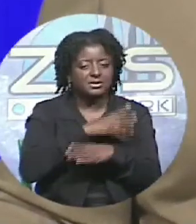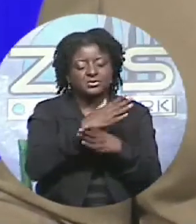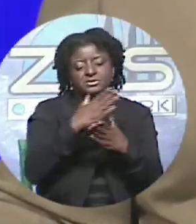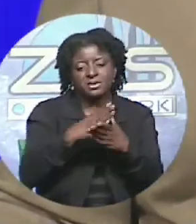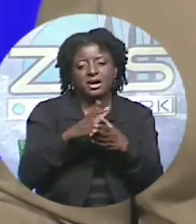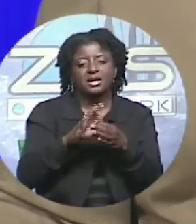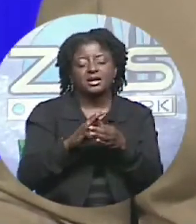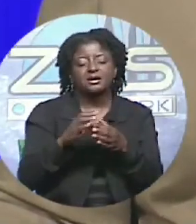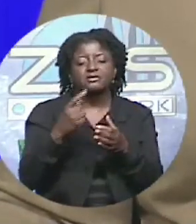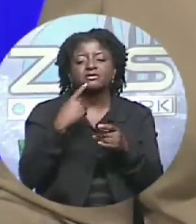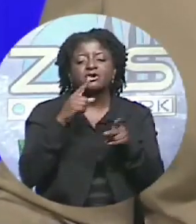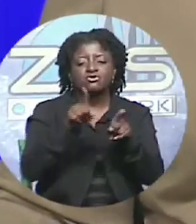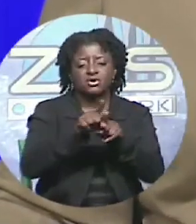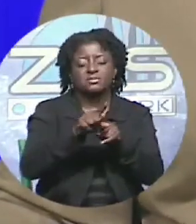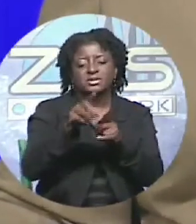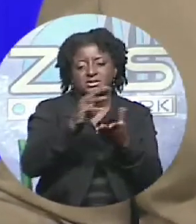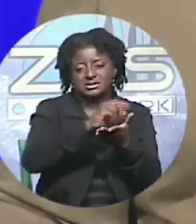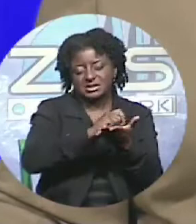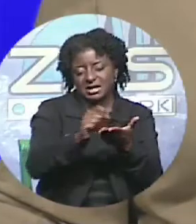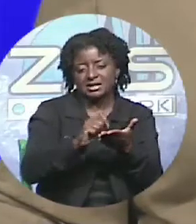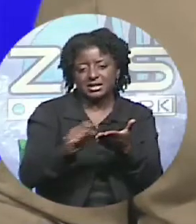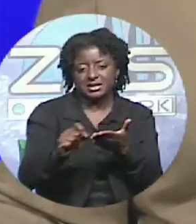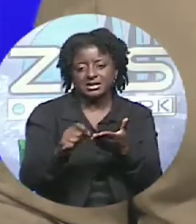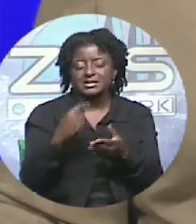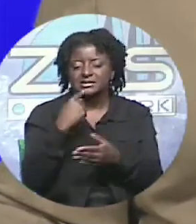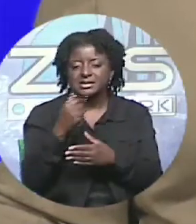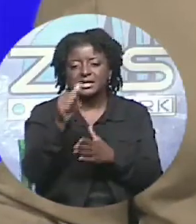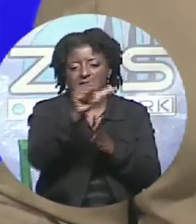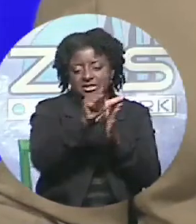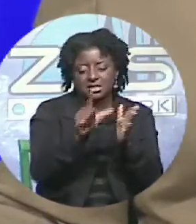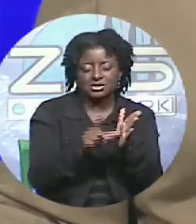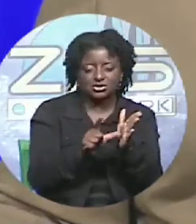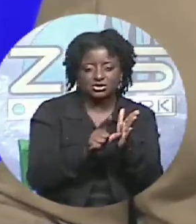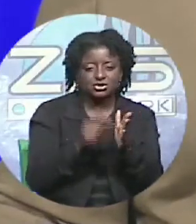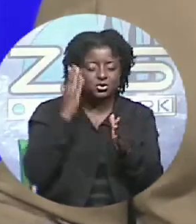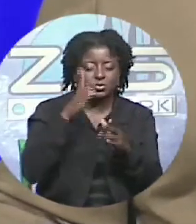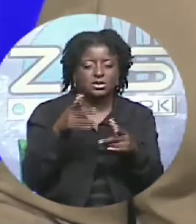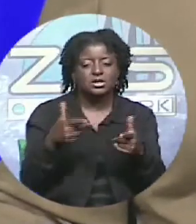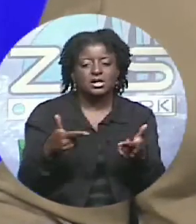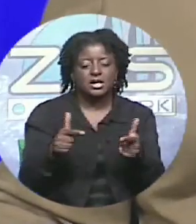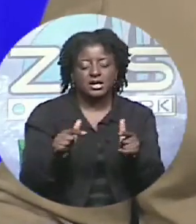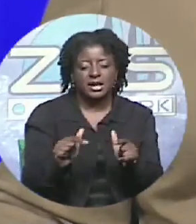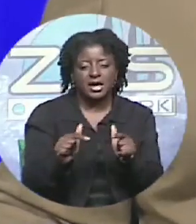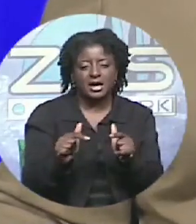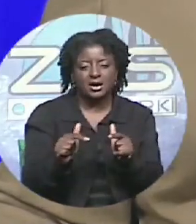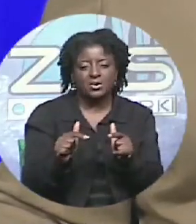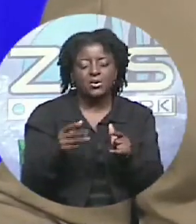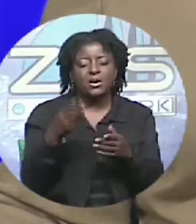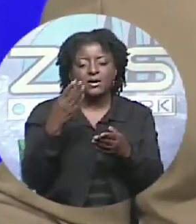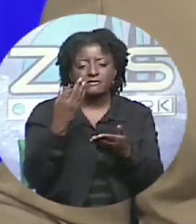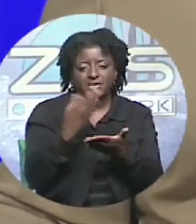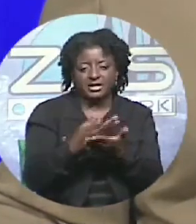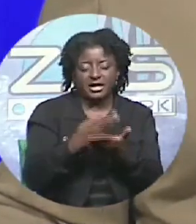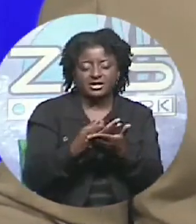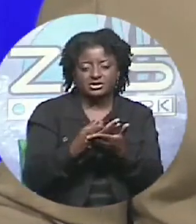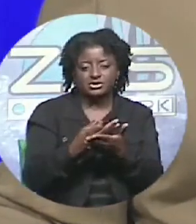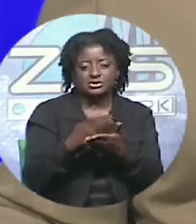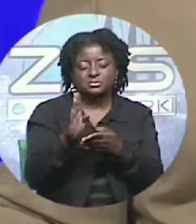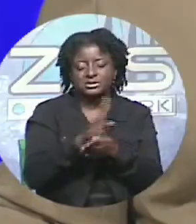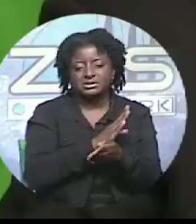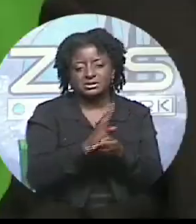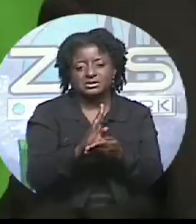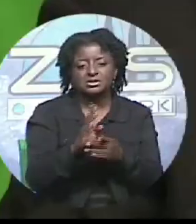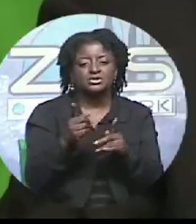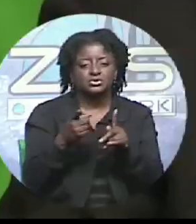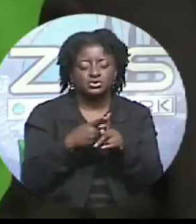He told our news team today that the legislation will now allow those institutions to perform that task within the framework of the law. We